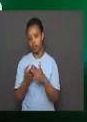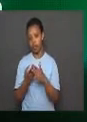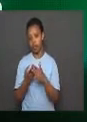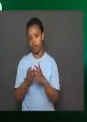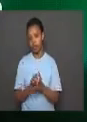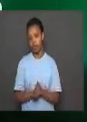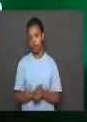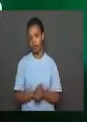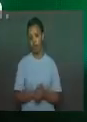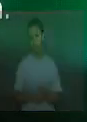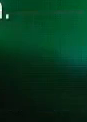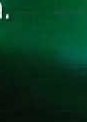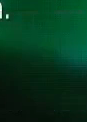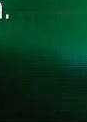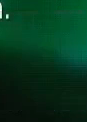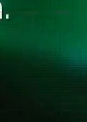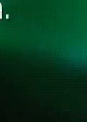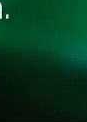Begin.